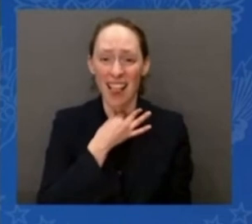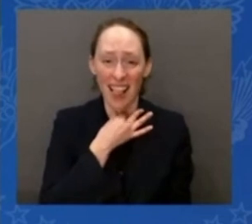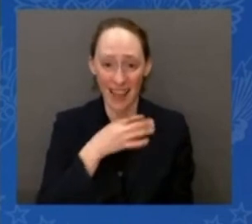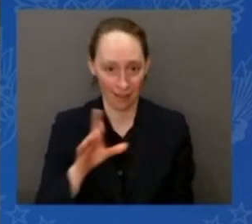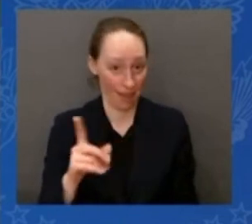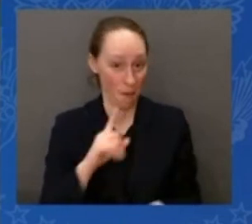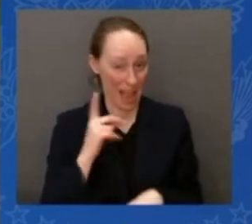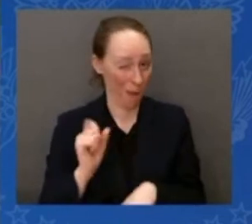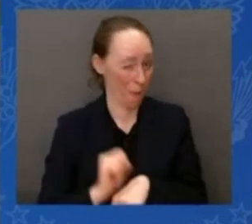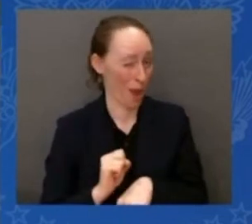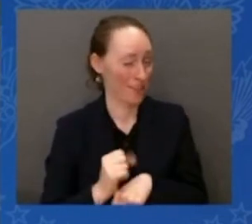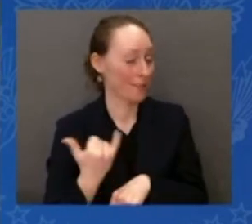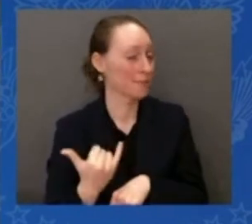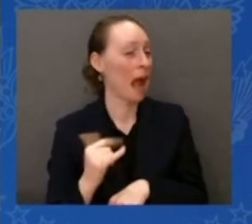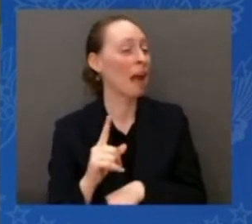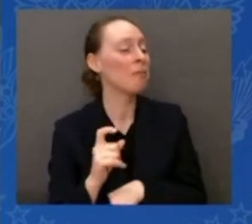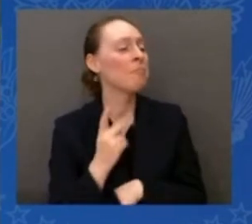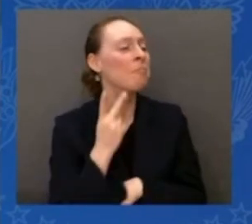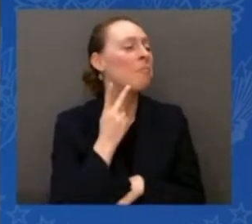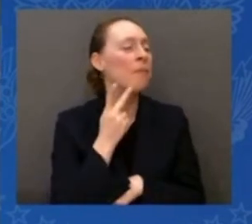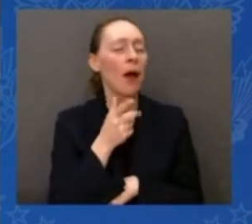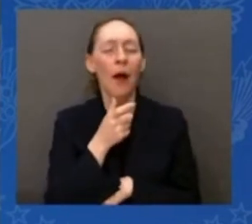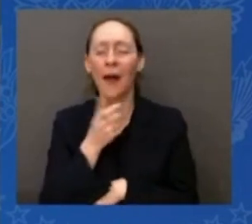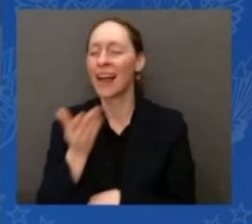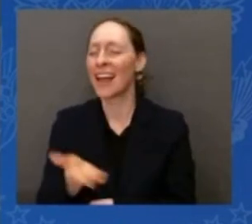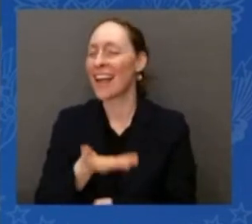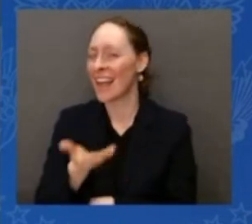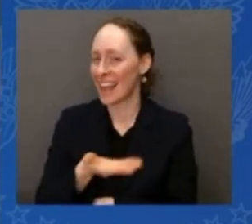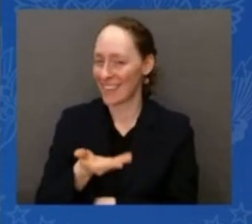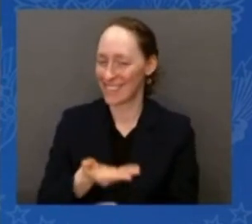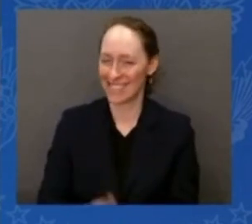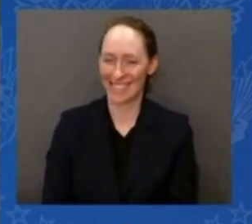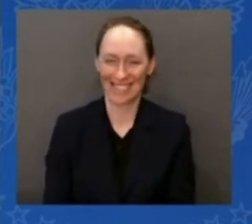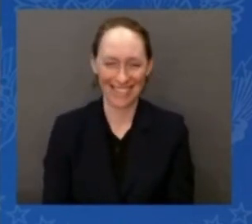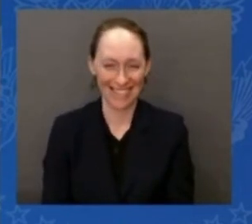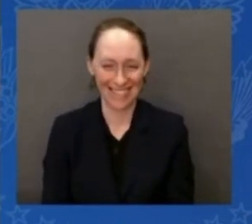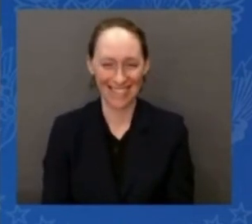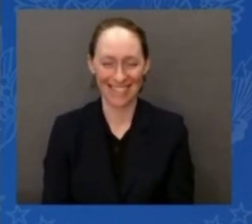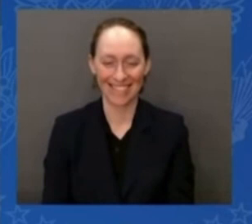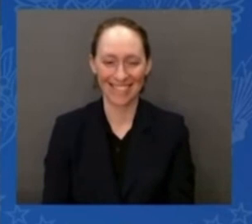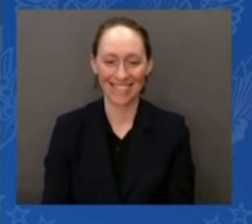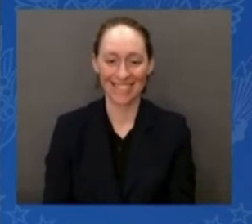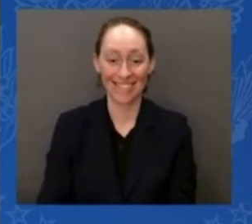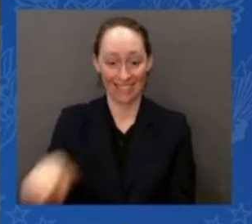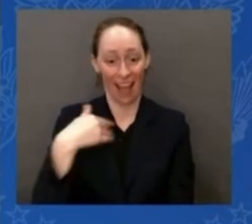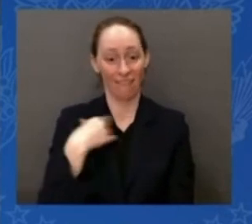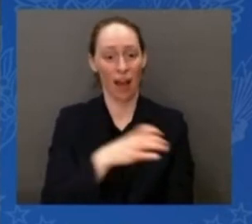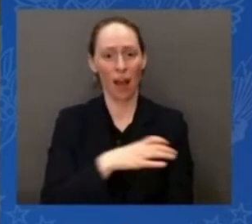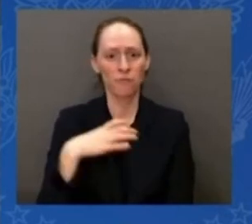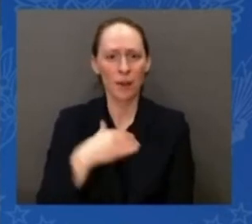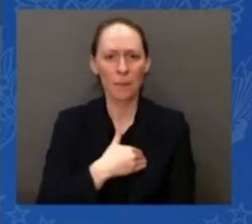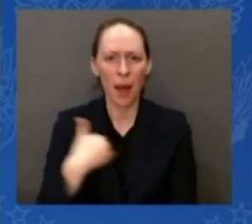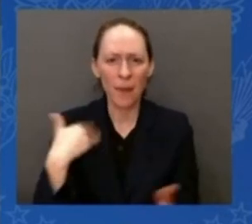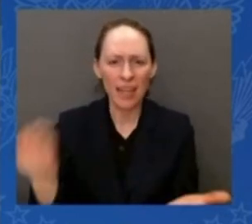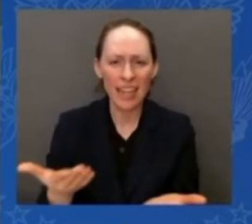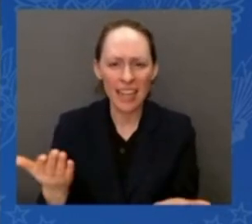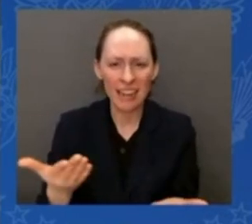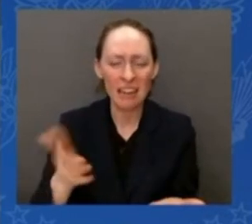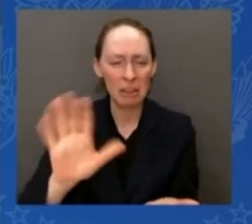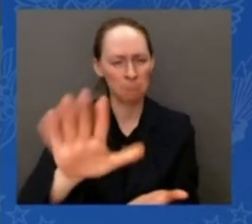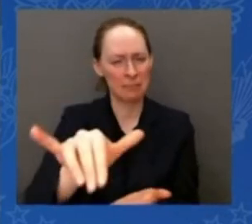Secondly, we got a bunch of members of Congress who are here today, too. I don't want to ask them to have to come up, but if you want to, you